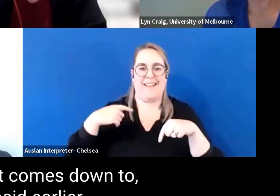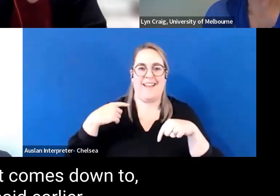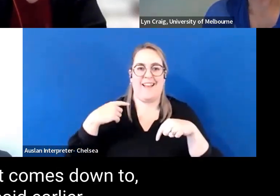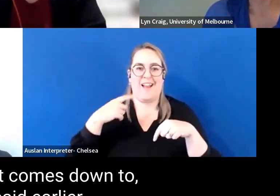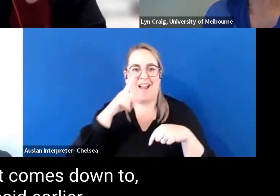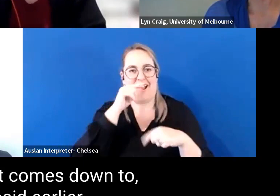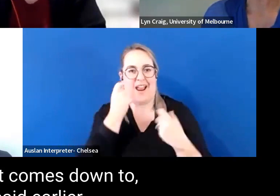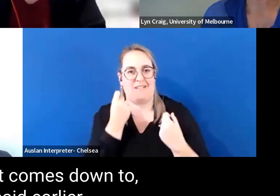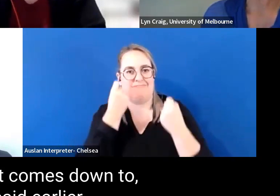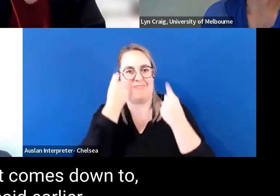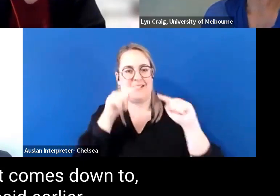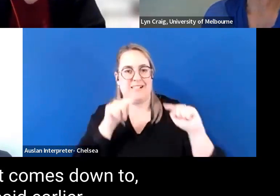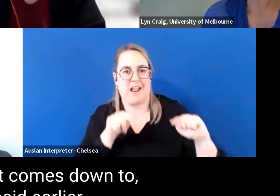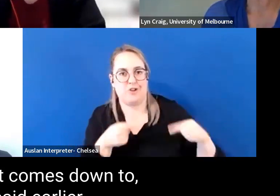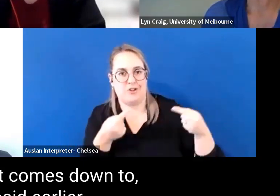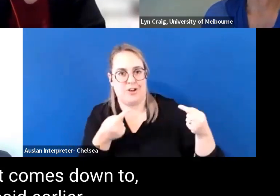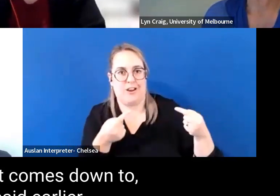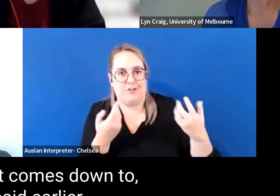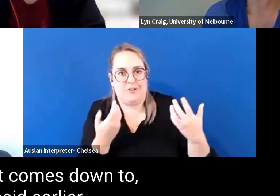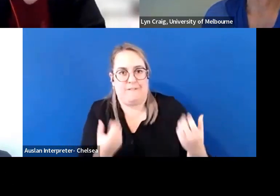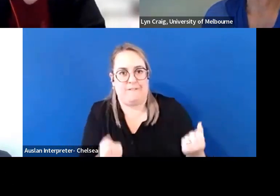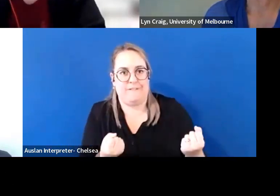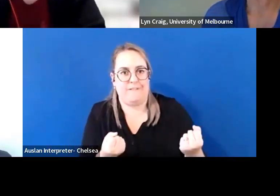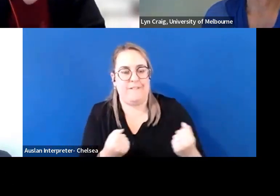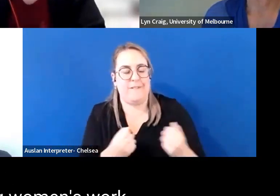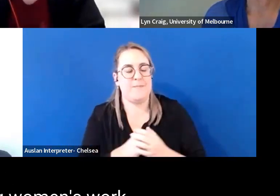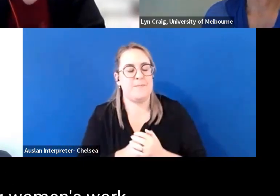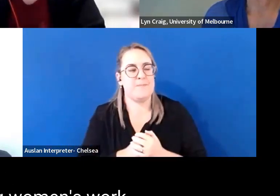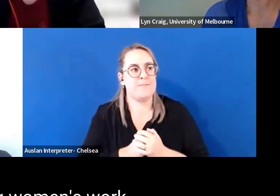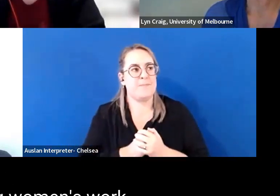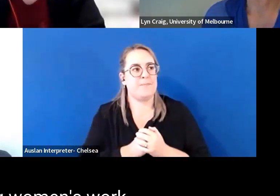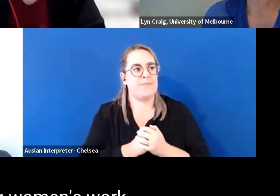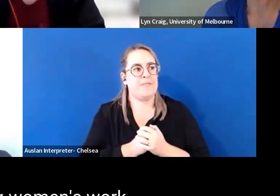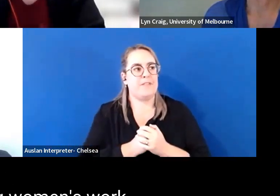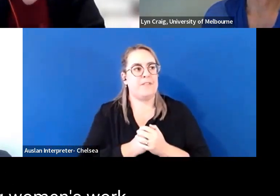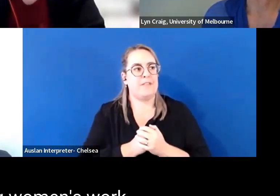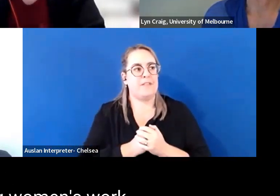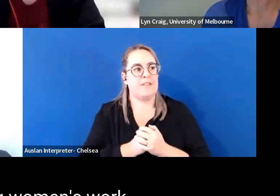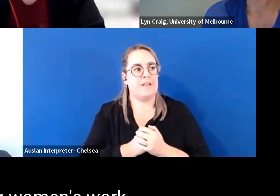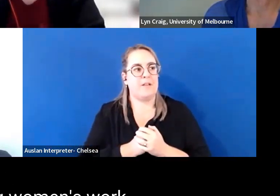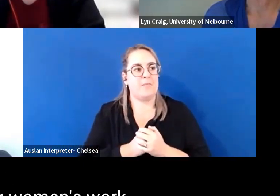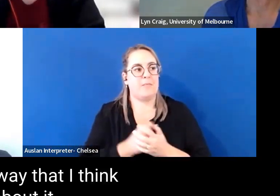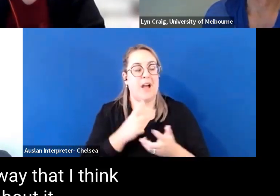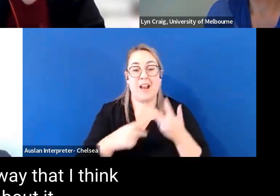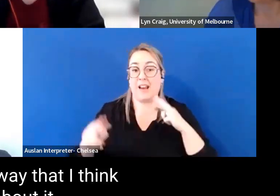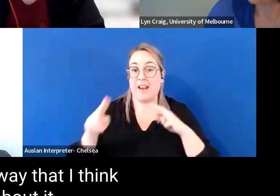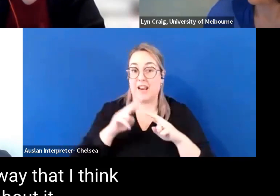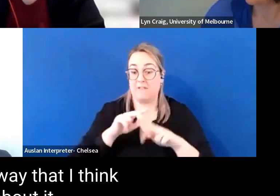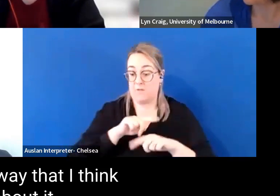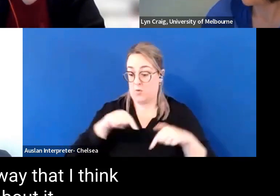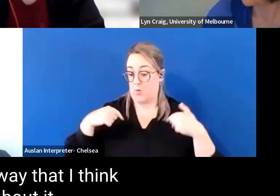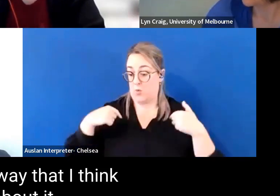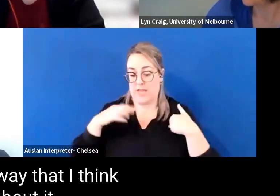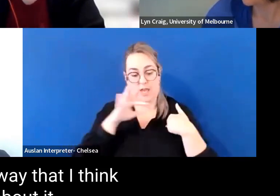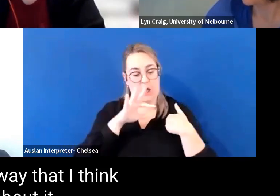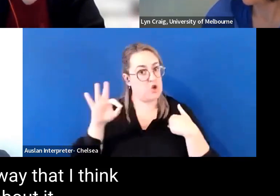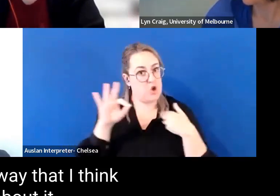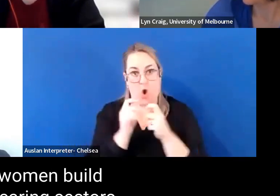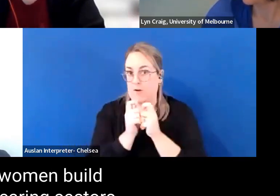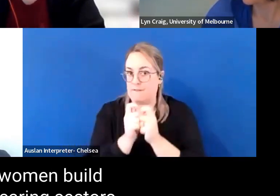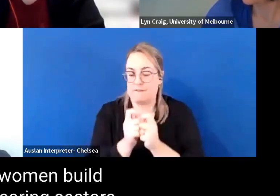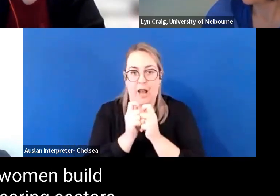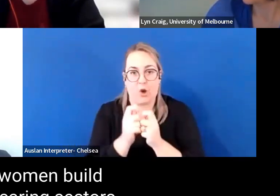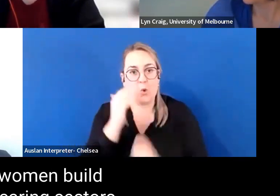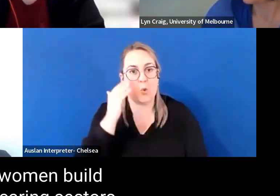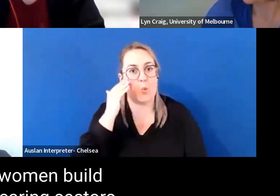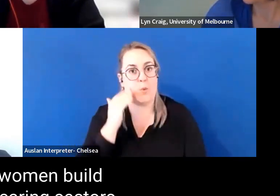comes down to, as I said earlier, not valuing women's work. And the way that I think about it